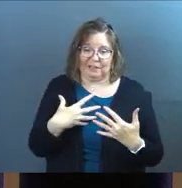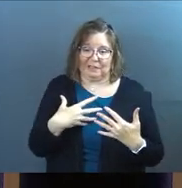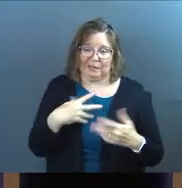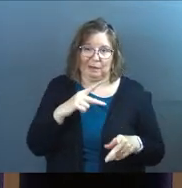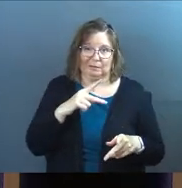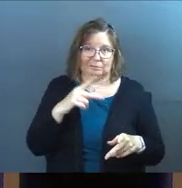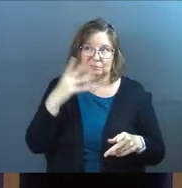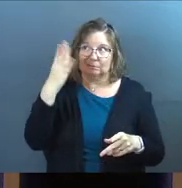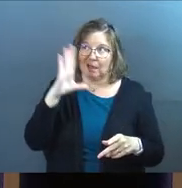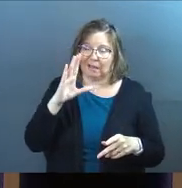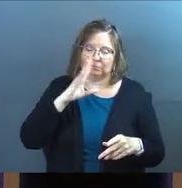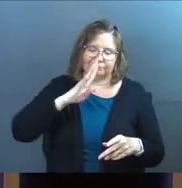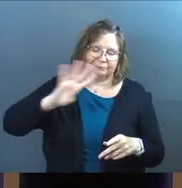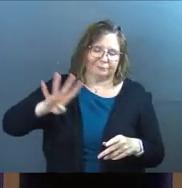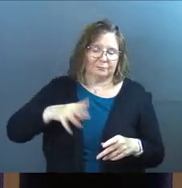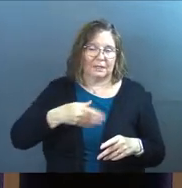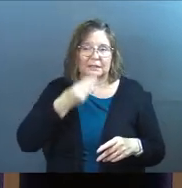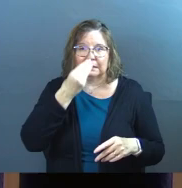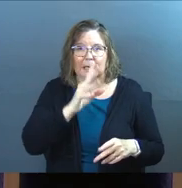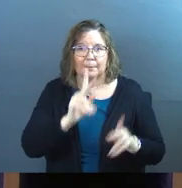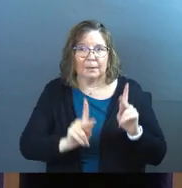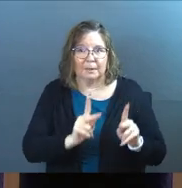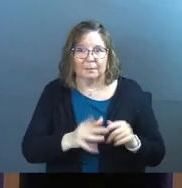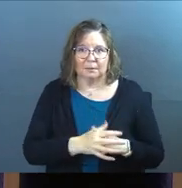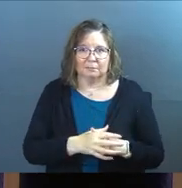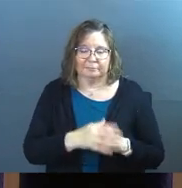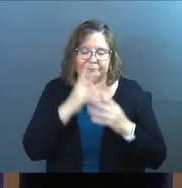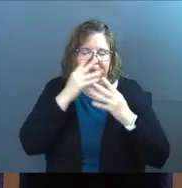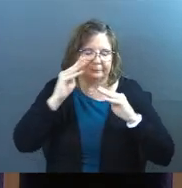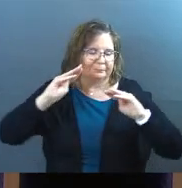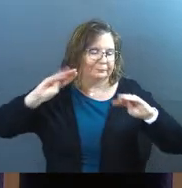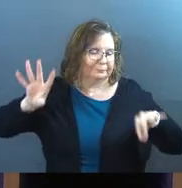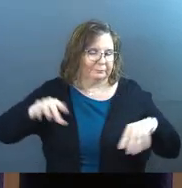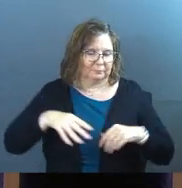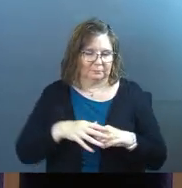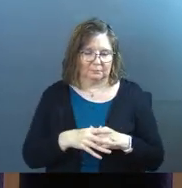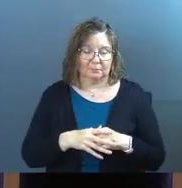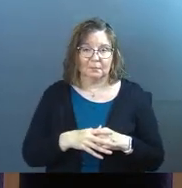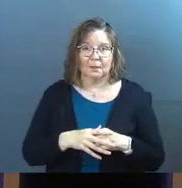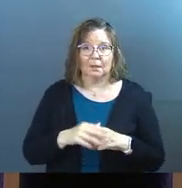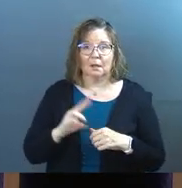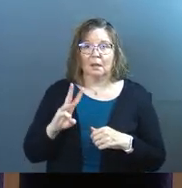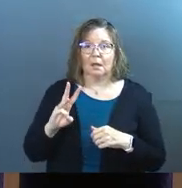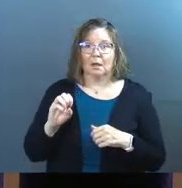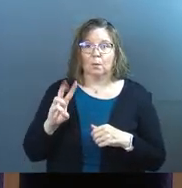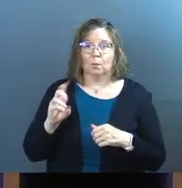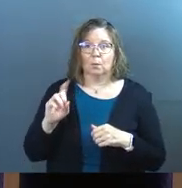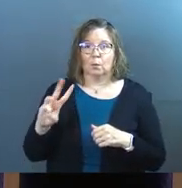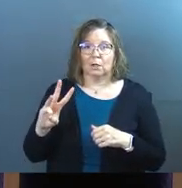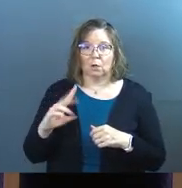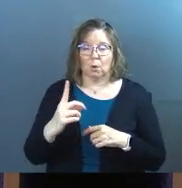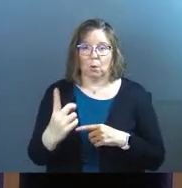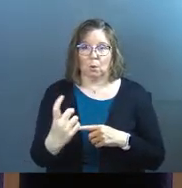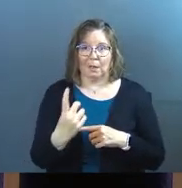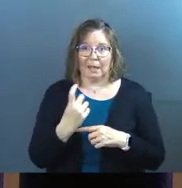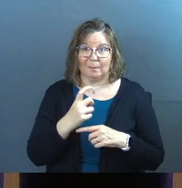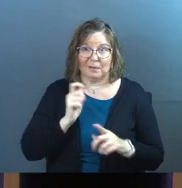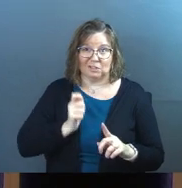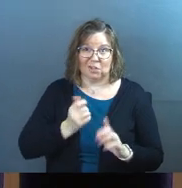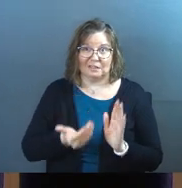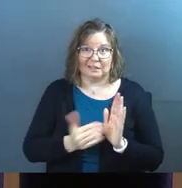great guy, yes? He doesn't care about God, doesn't care about people. A widow of that city came to that judge